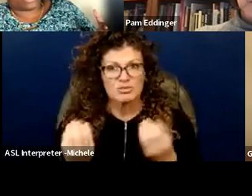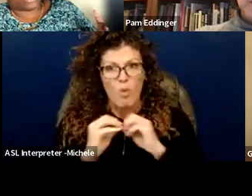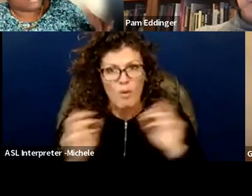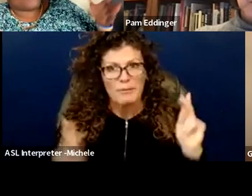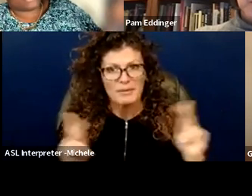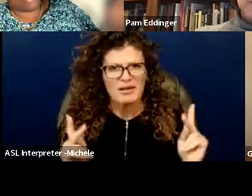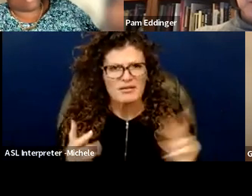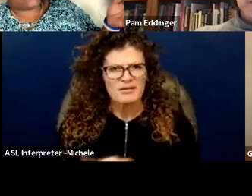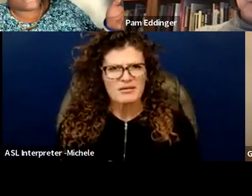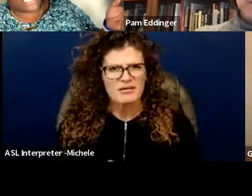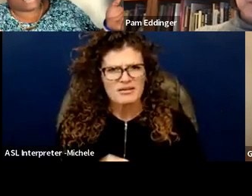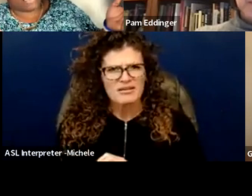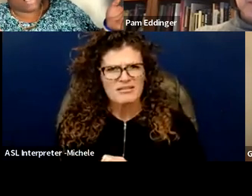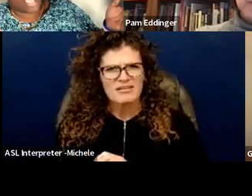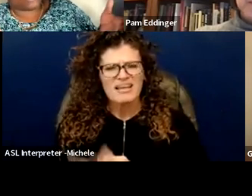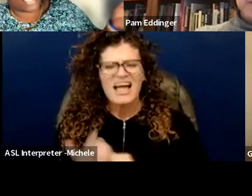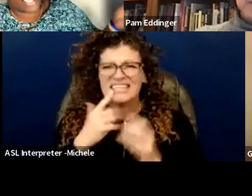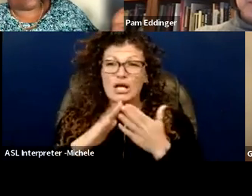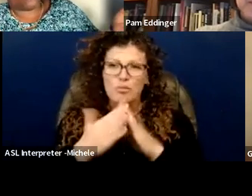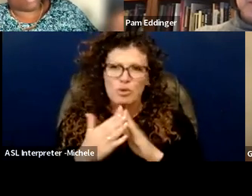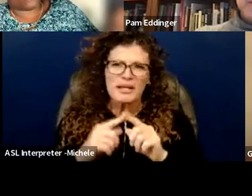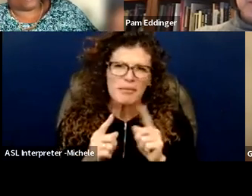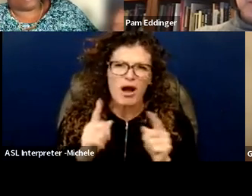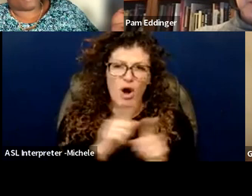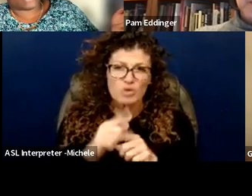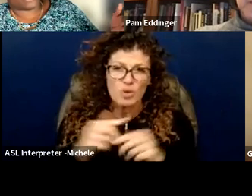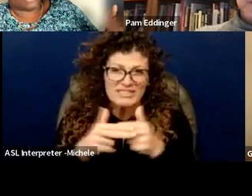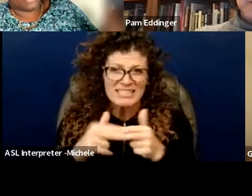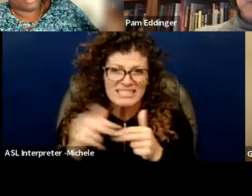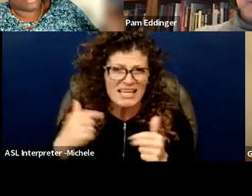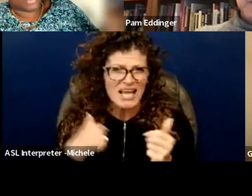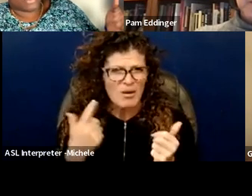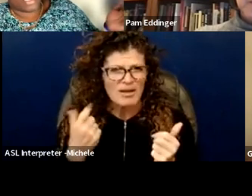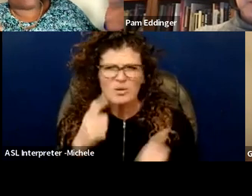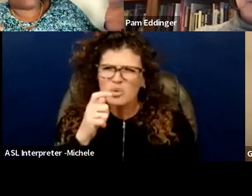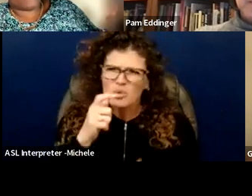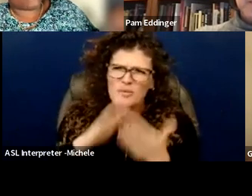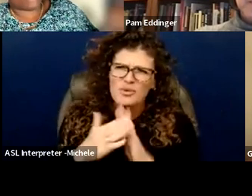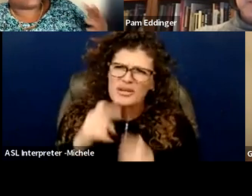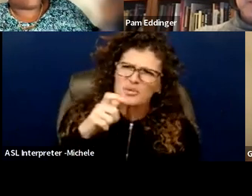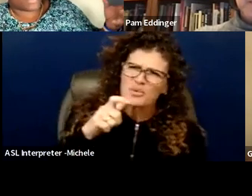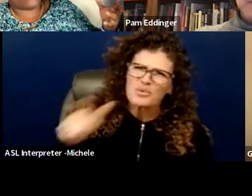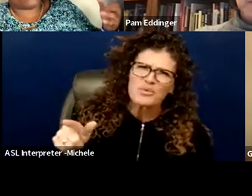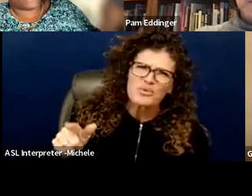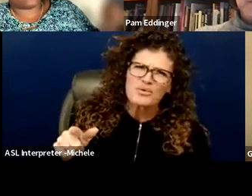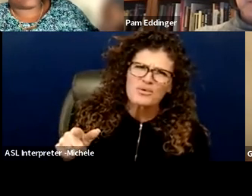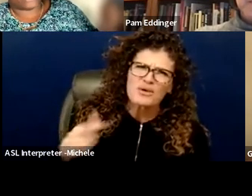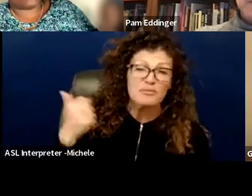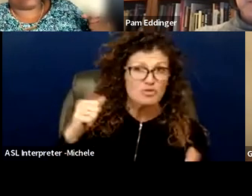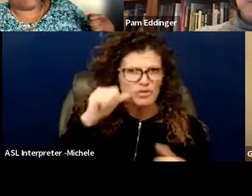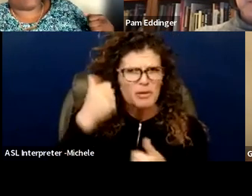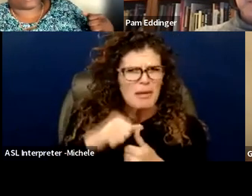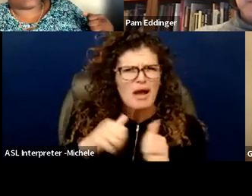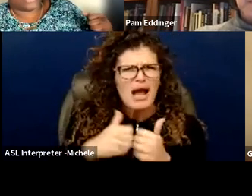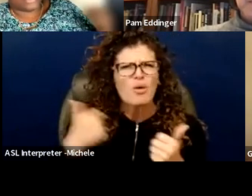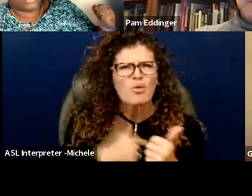more so? And I almost use the word community members, but then on slide 10, I was going to ask you, who are the community members? Like, I'm trying to remember how that was